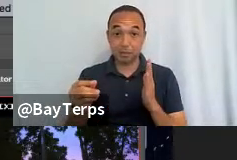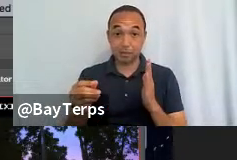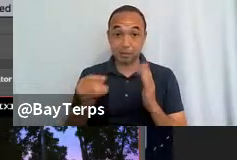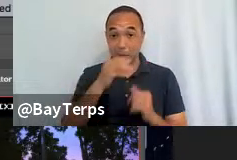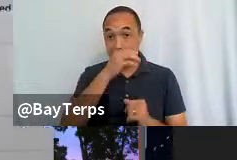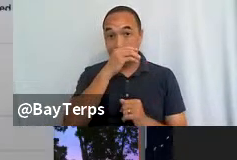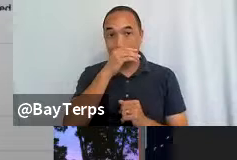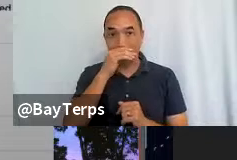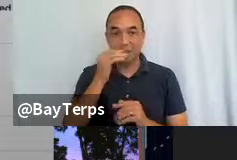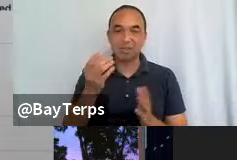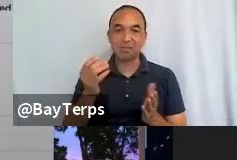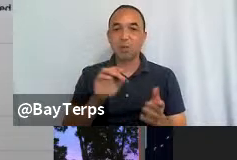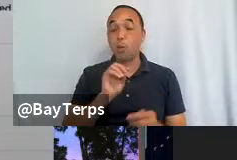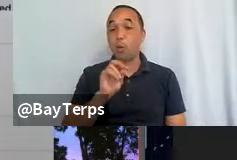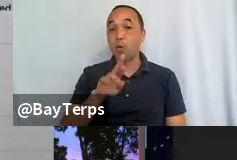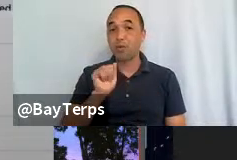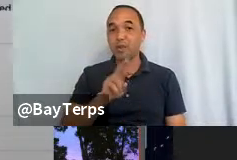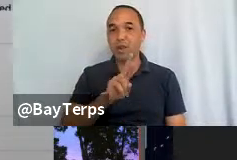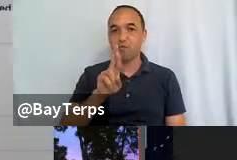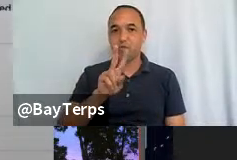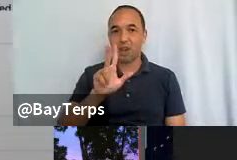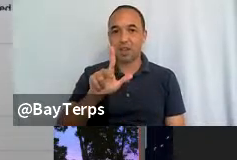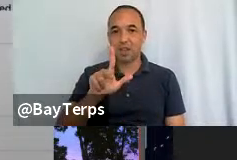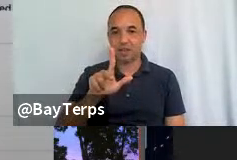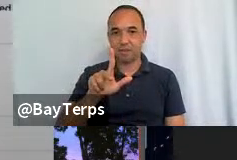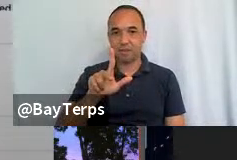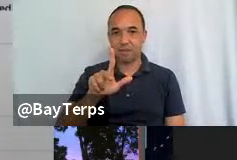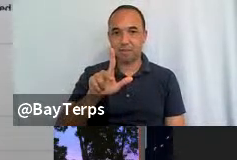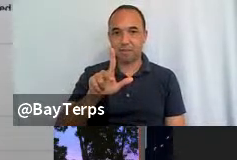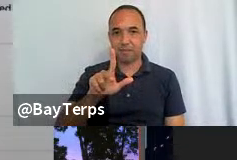is to right click on that layer.